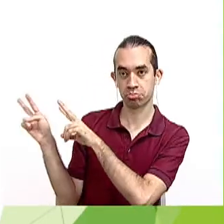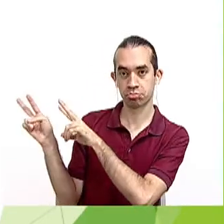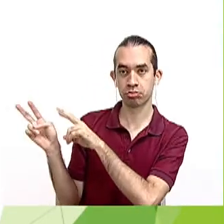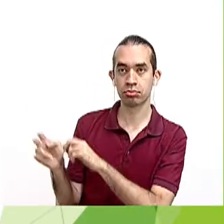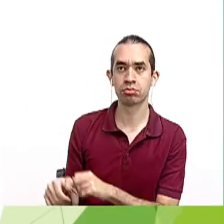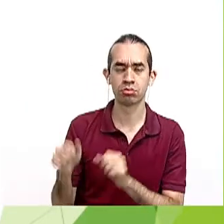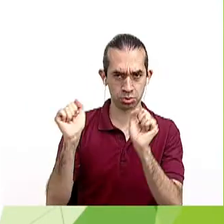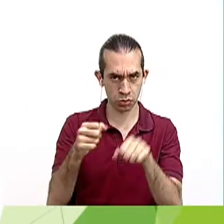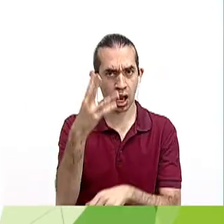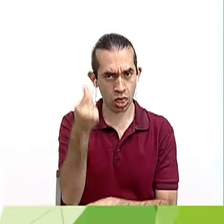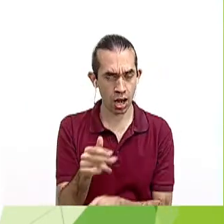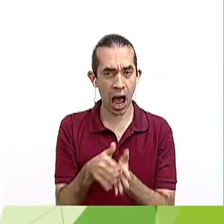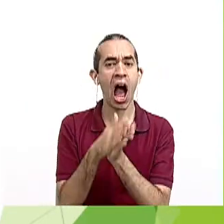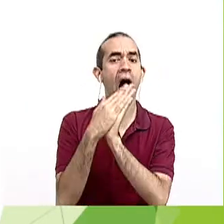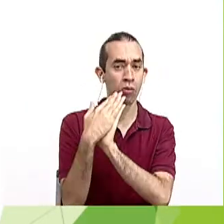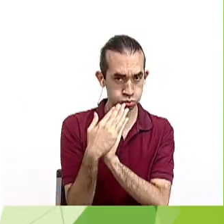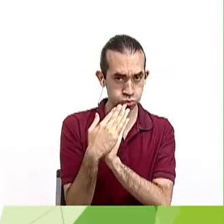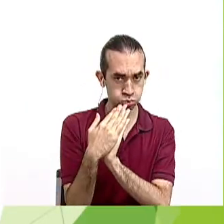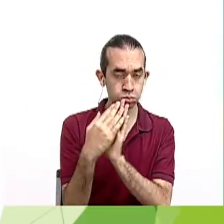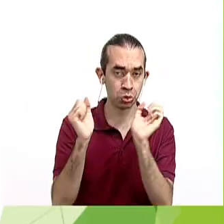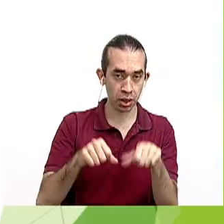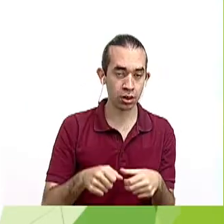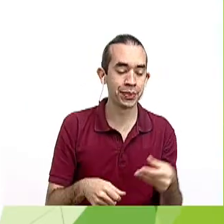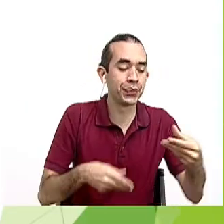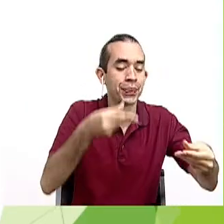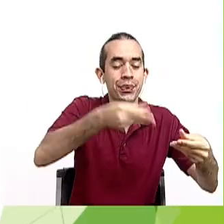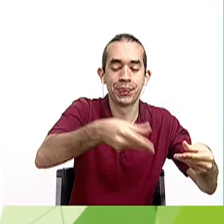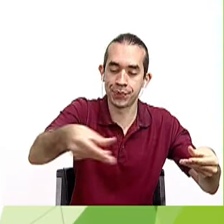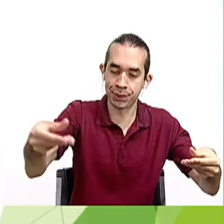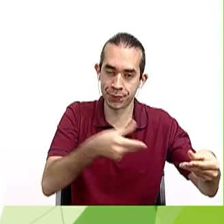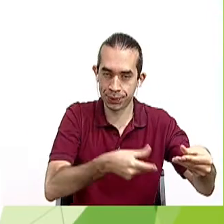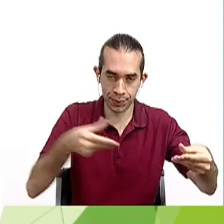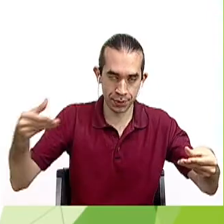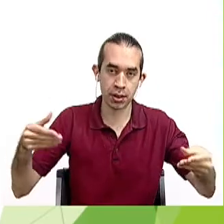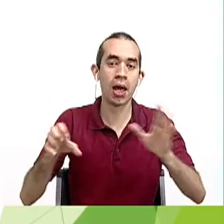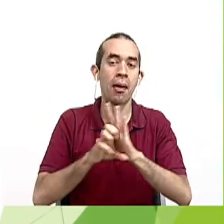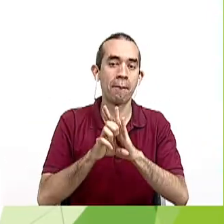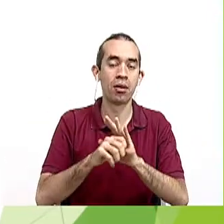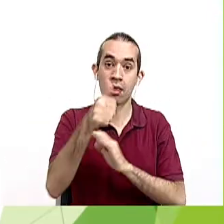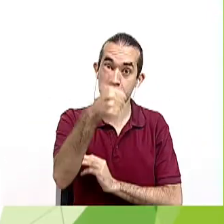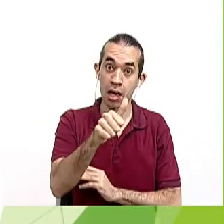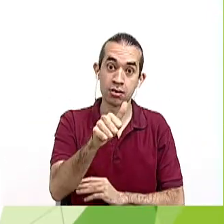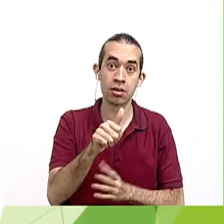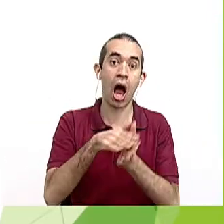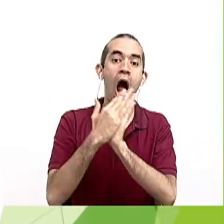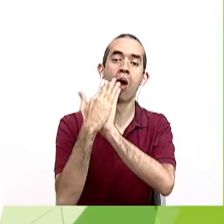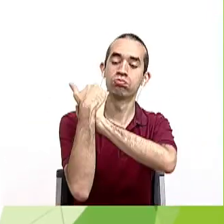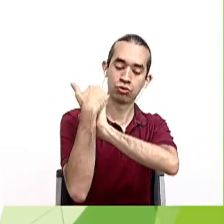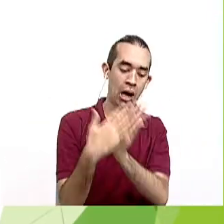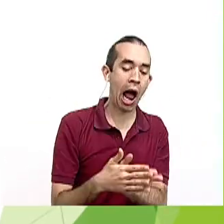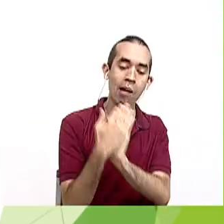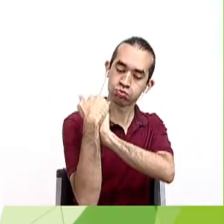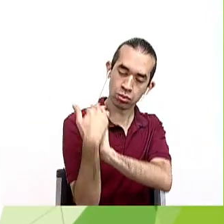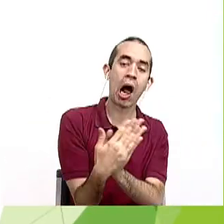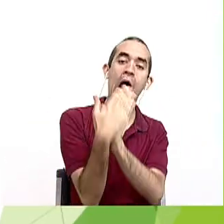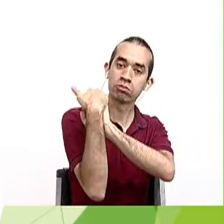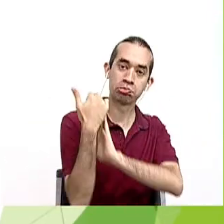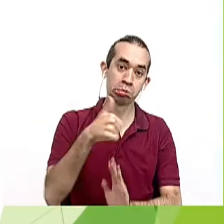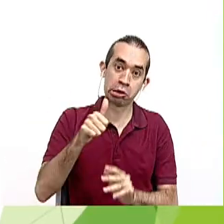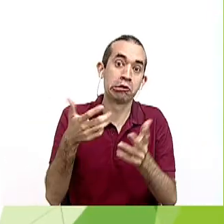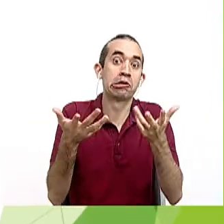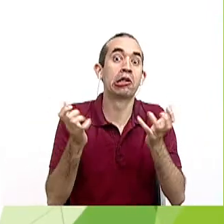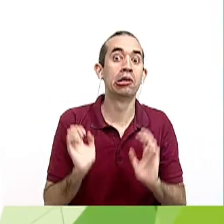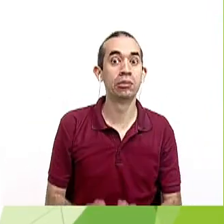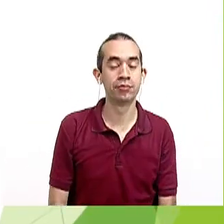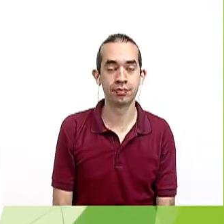count the sandwiches, the word sandwich? Yes, right? You can eat, for example, 10 sandwiches if you wish.